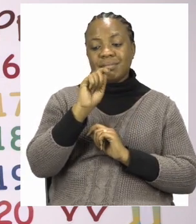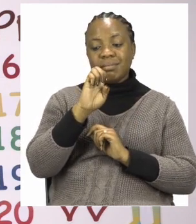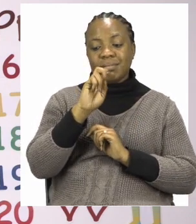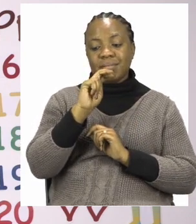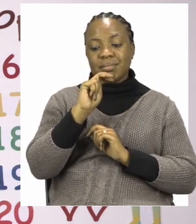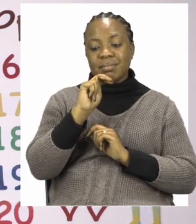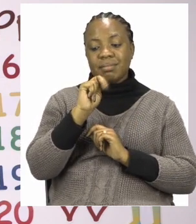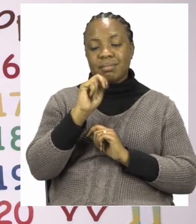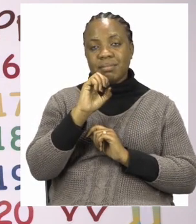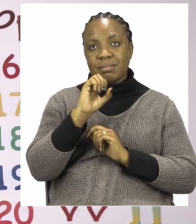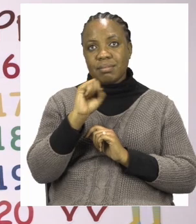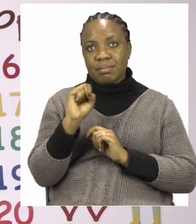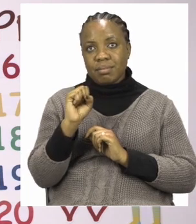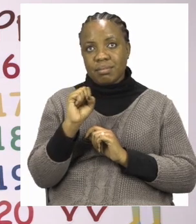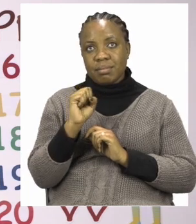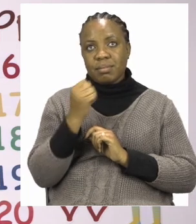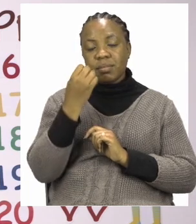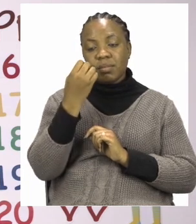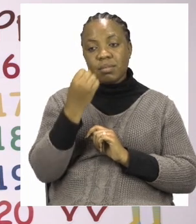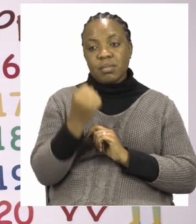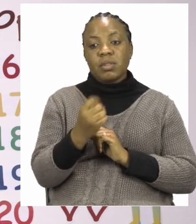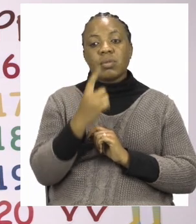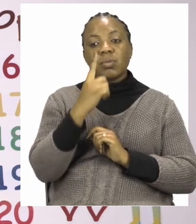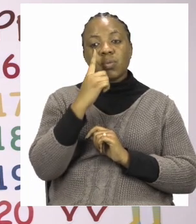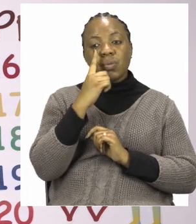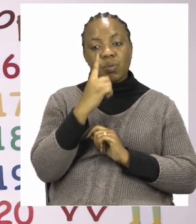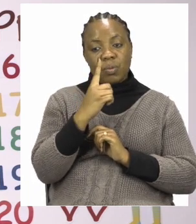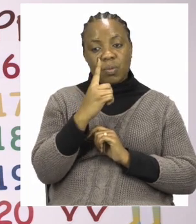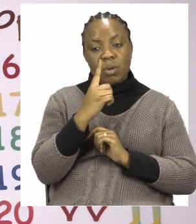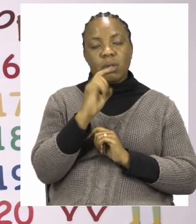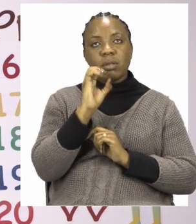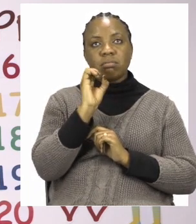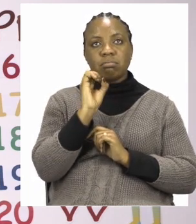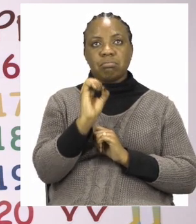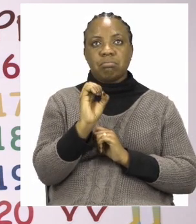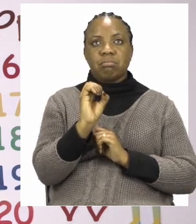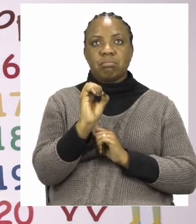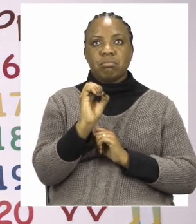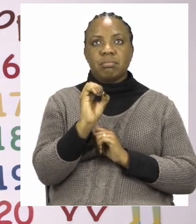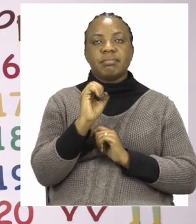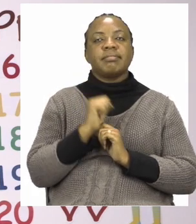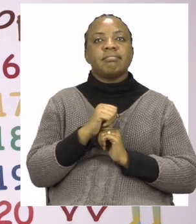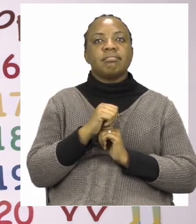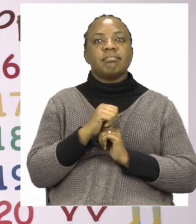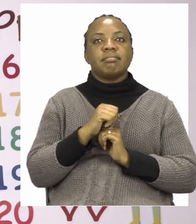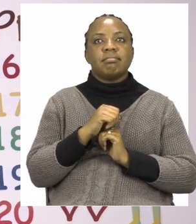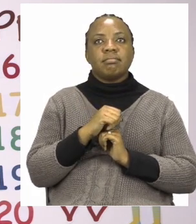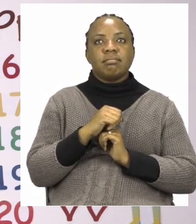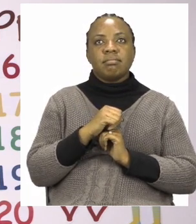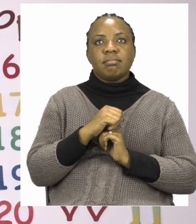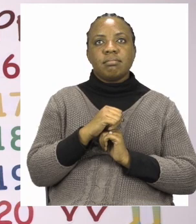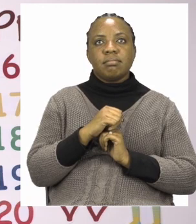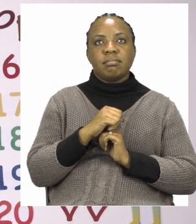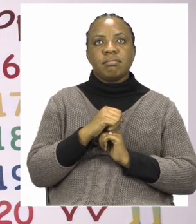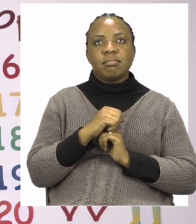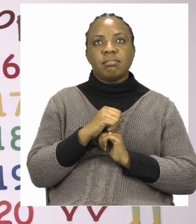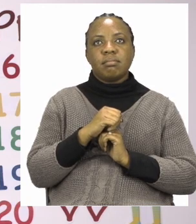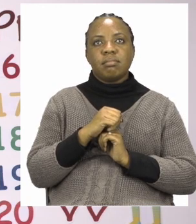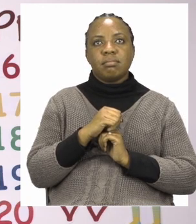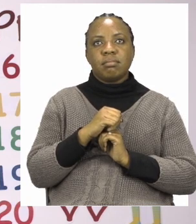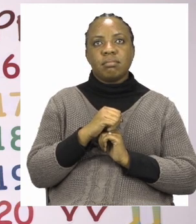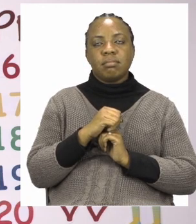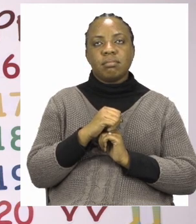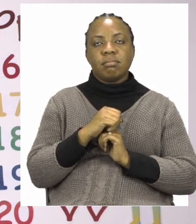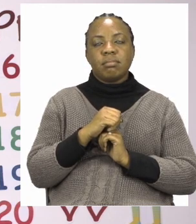tens. Tens, you know, doesn't like walking alone. He has to have at least one friend. But in case he doesn't have a number friend, we